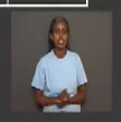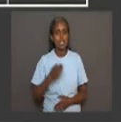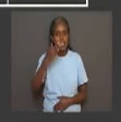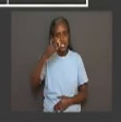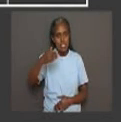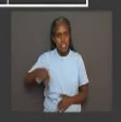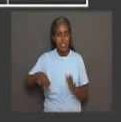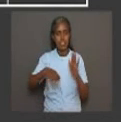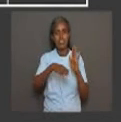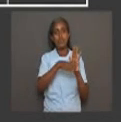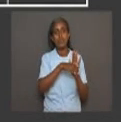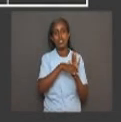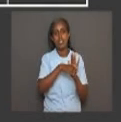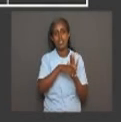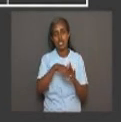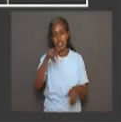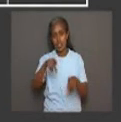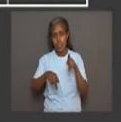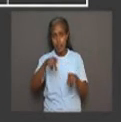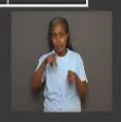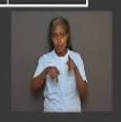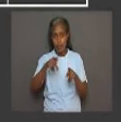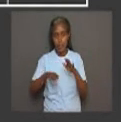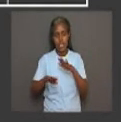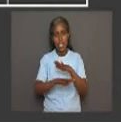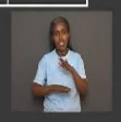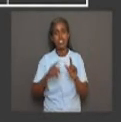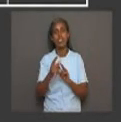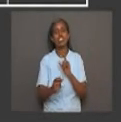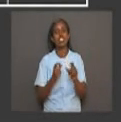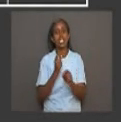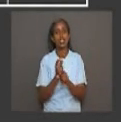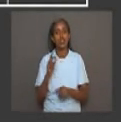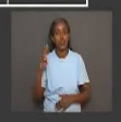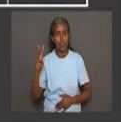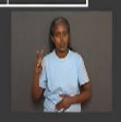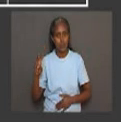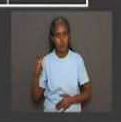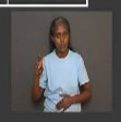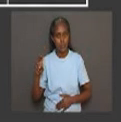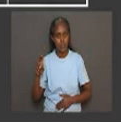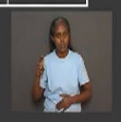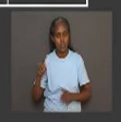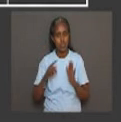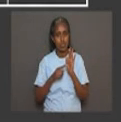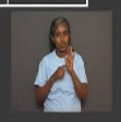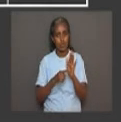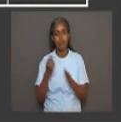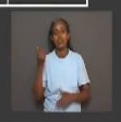slice representing people under the age of 20 should be